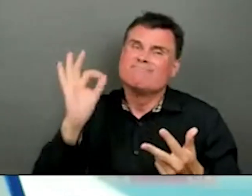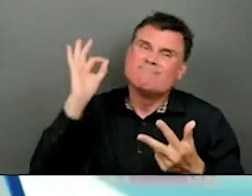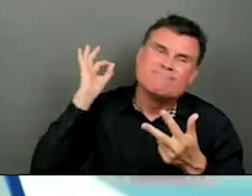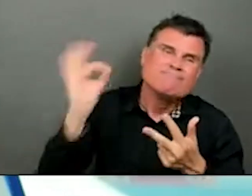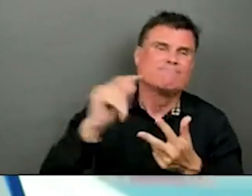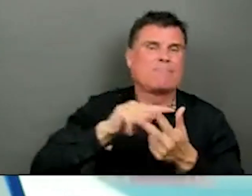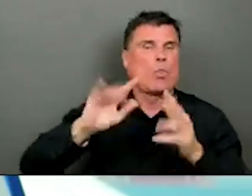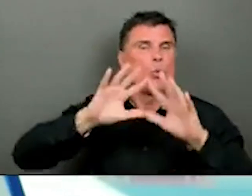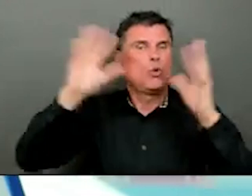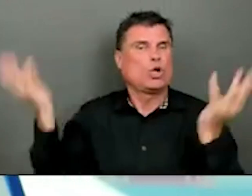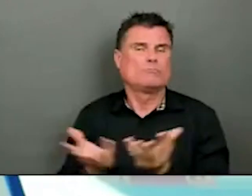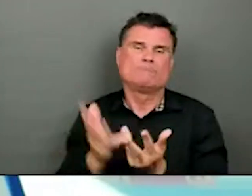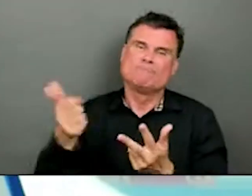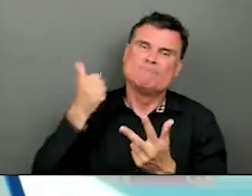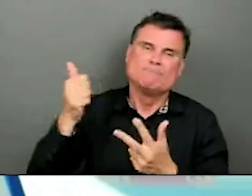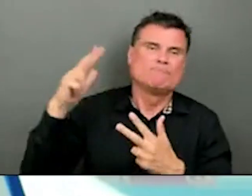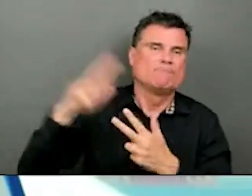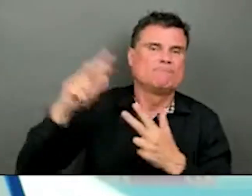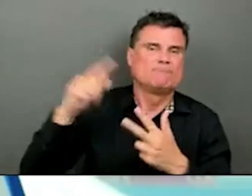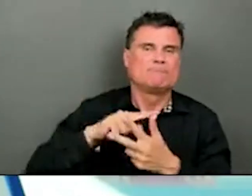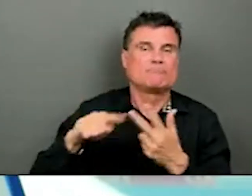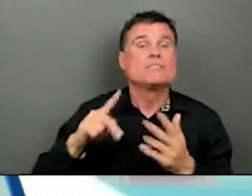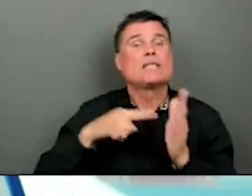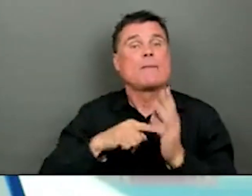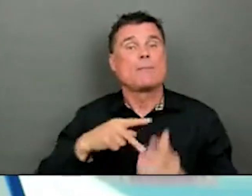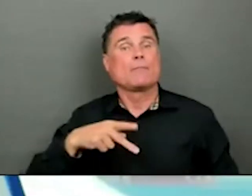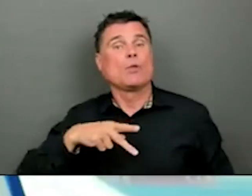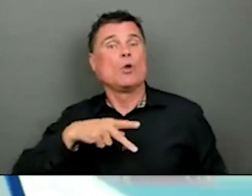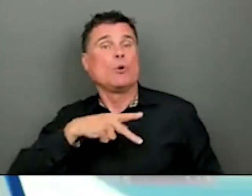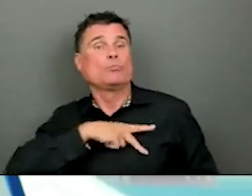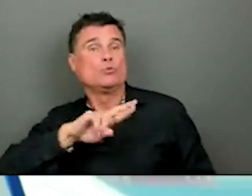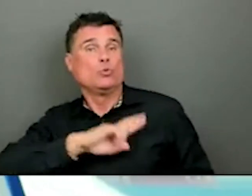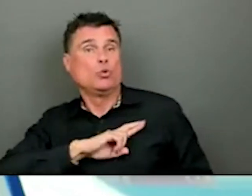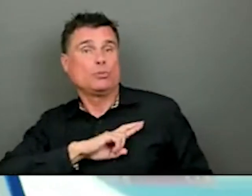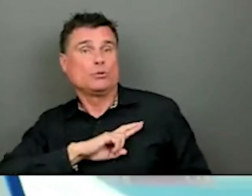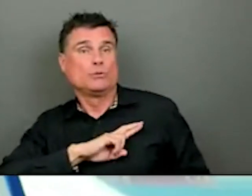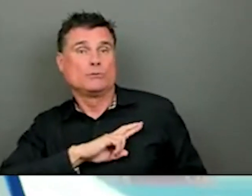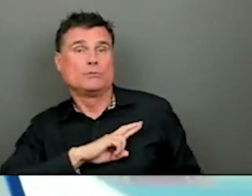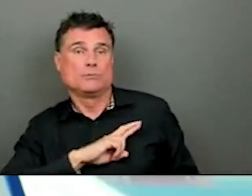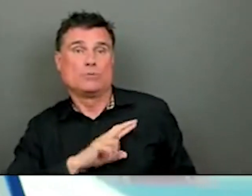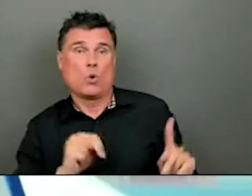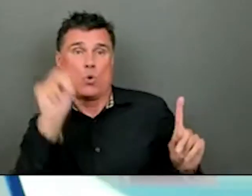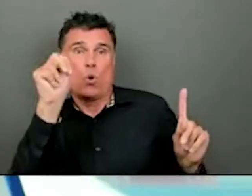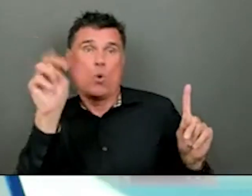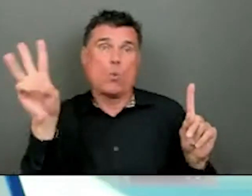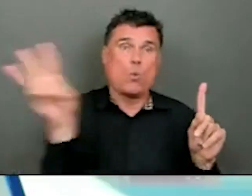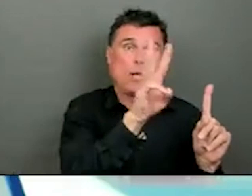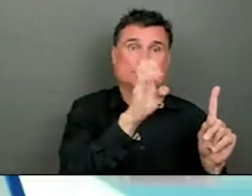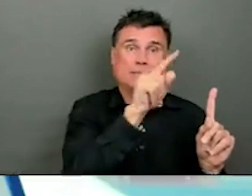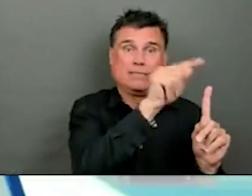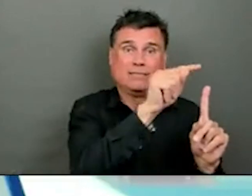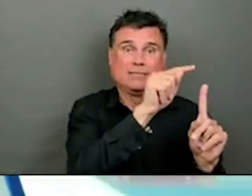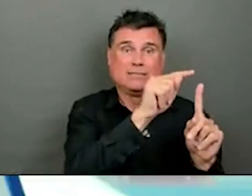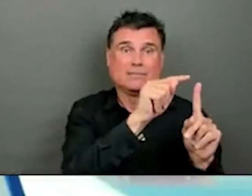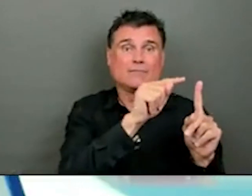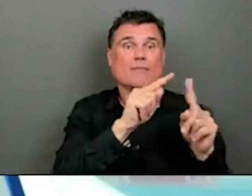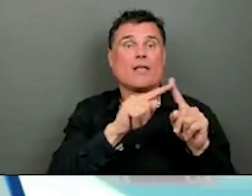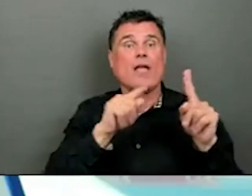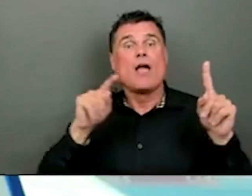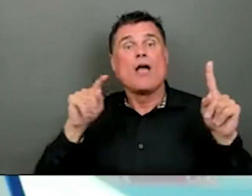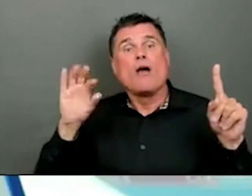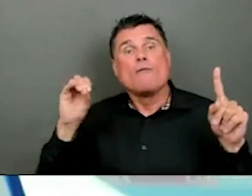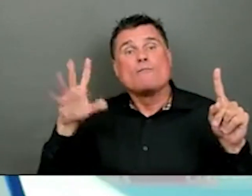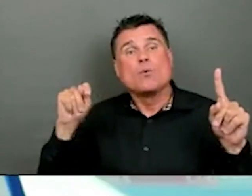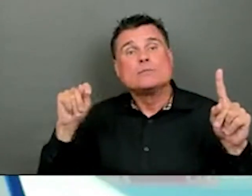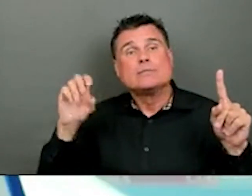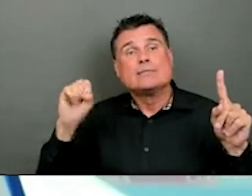like Prince Rupert has differences than a community like Fort St. John on the other side of the Great Northern